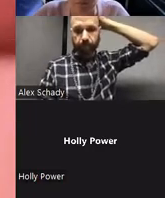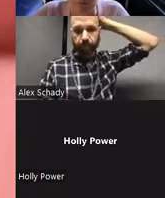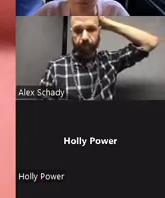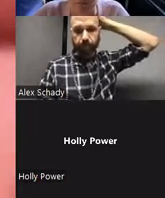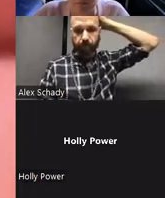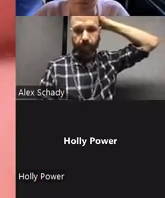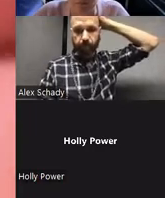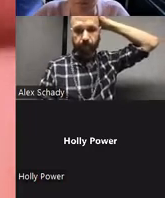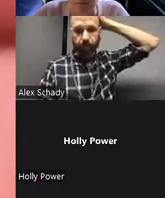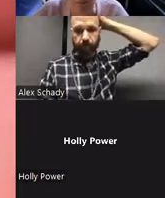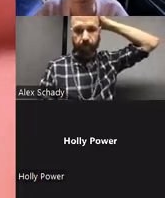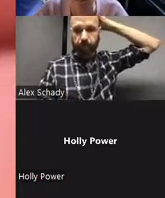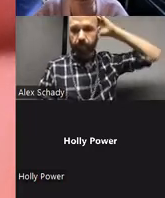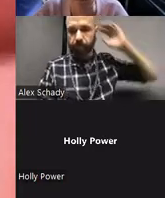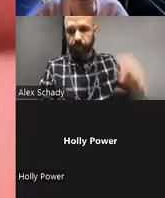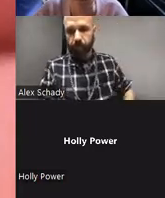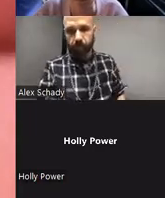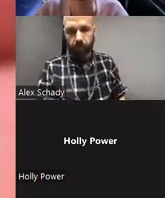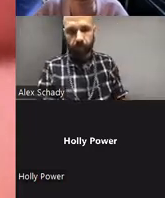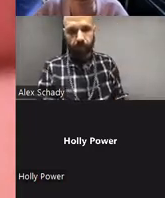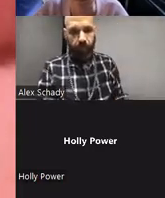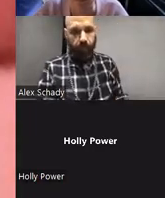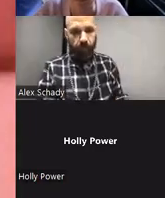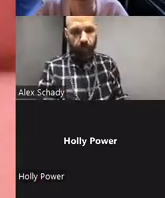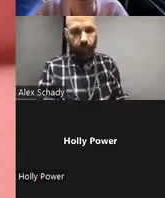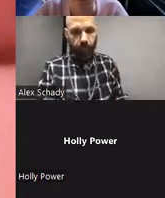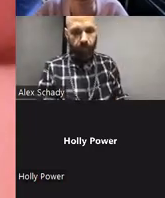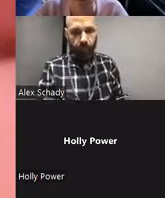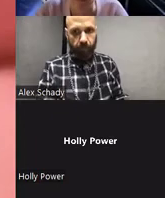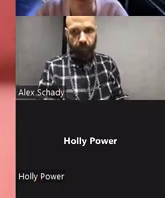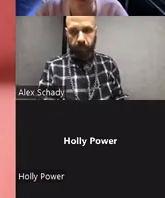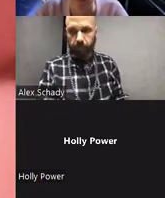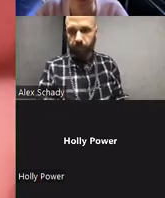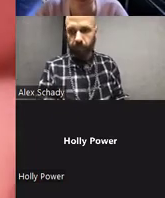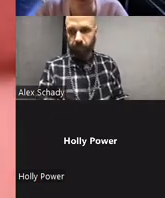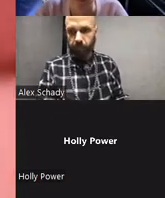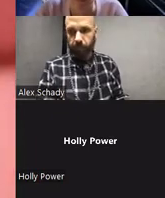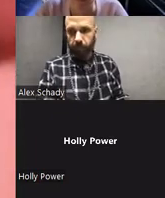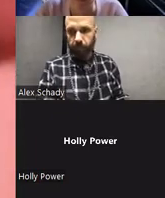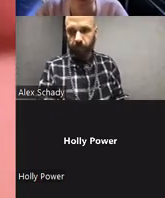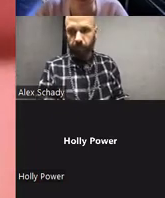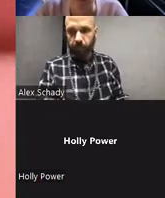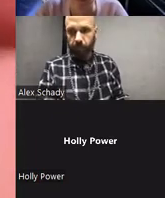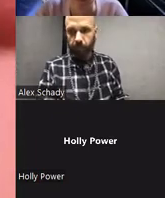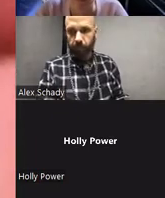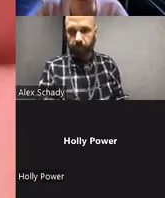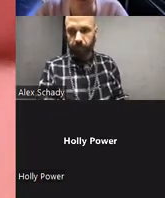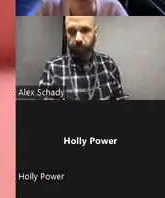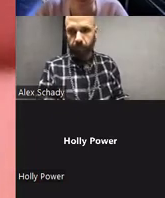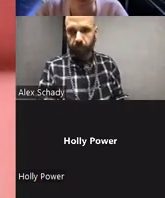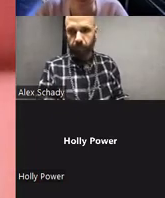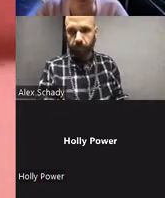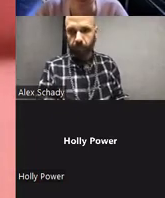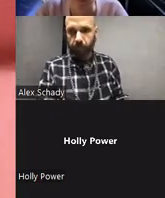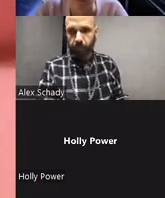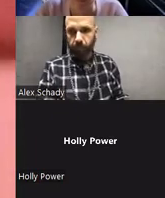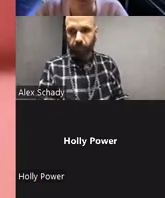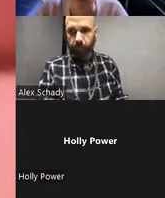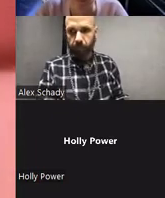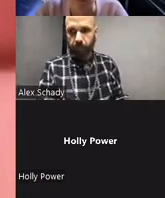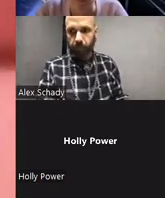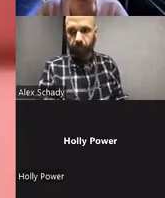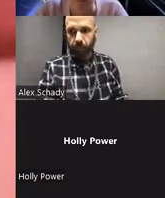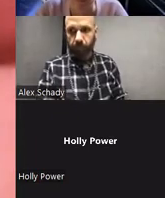about 7 or 8 years old, in the summer, we had summer holidays from school, we used to my mother